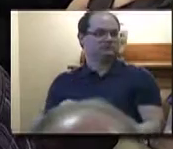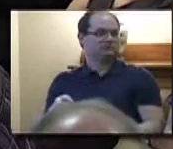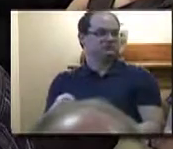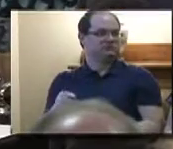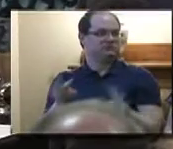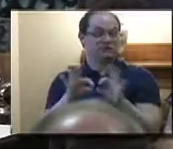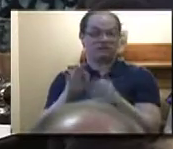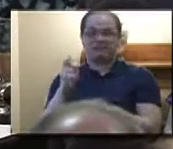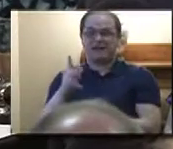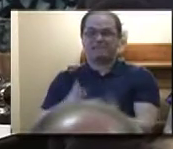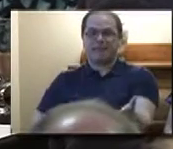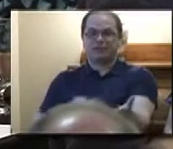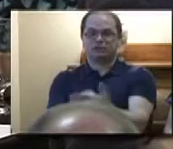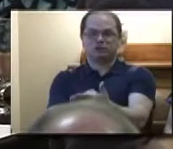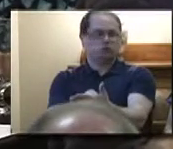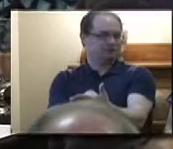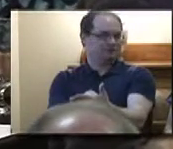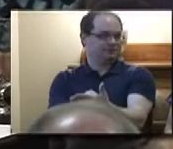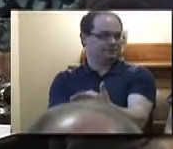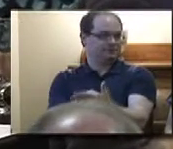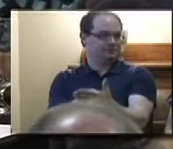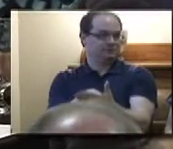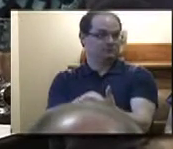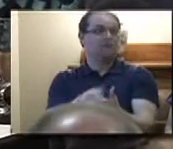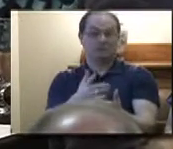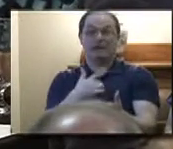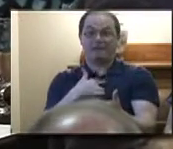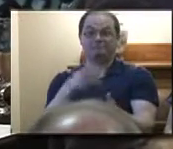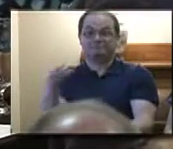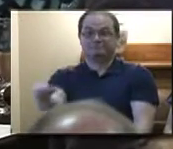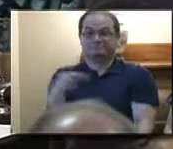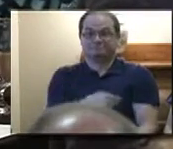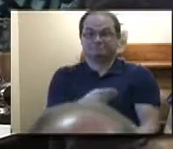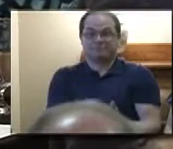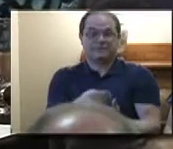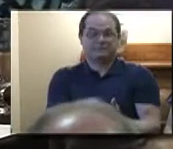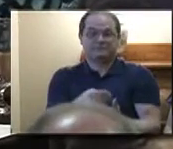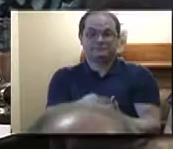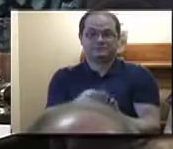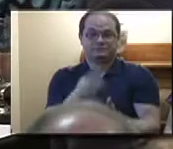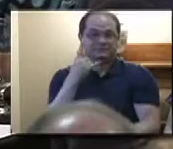family came back and sued the police department and got a settlement.